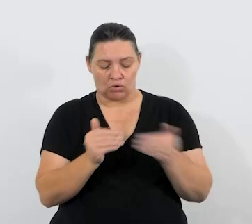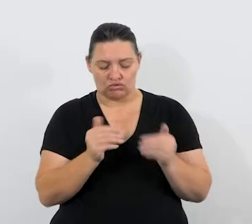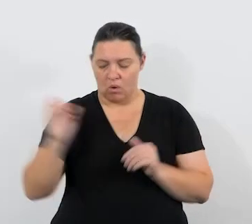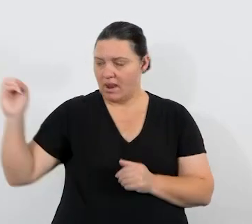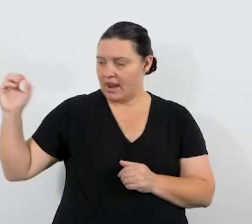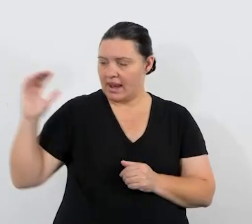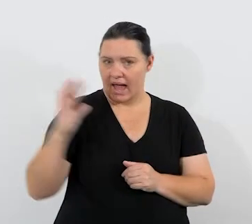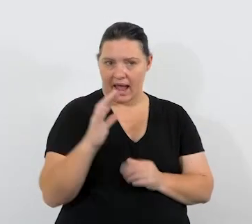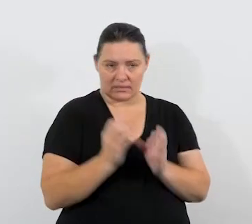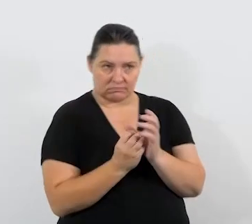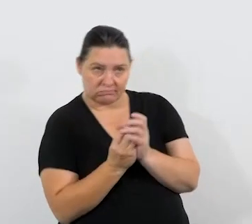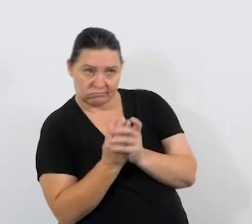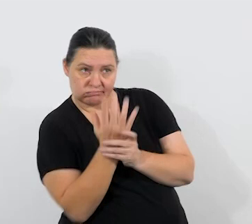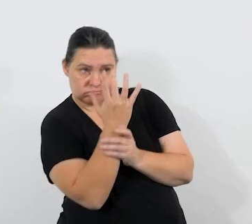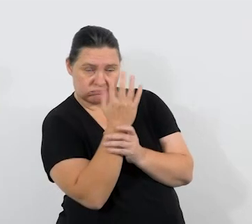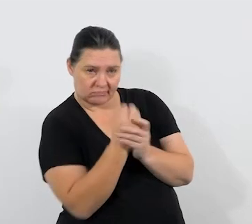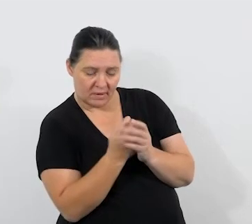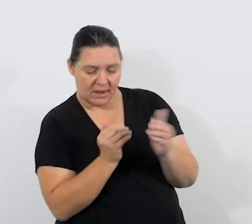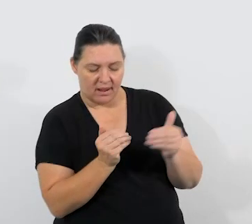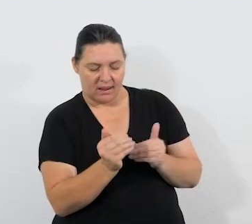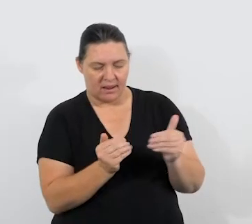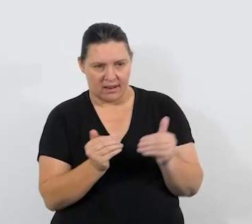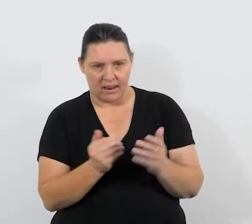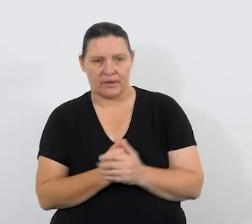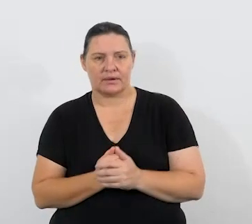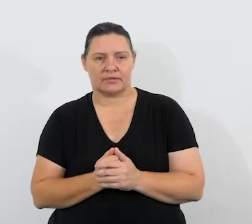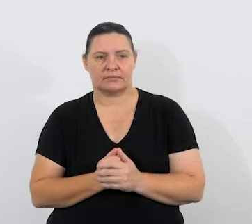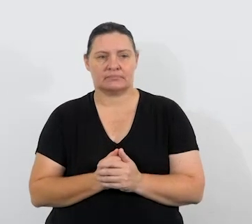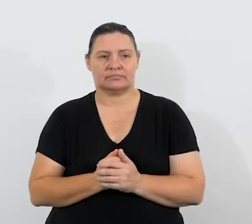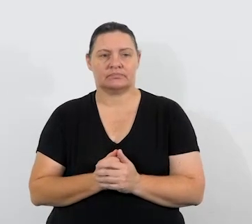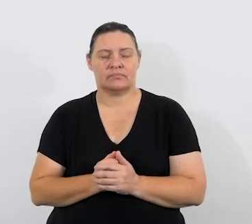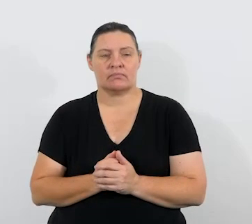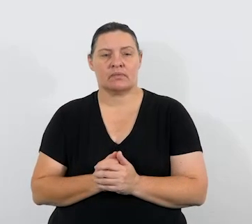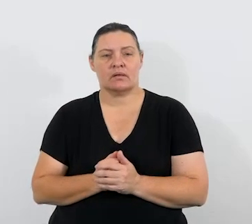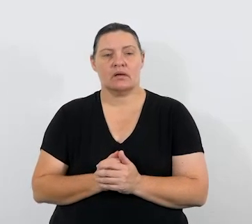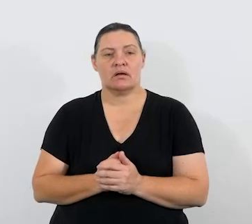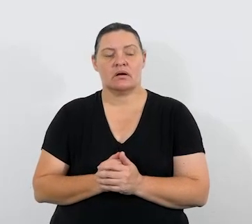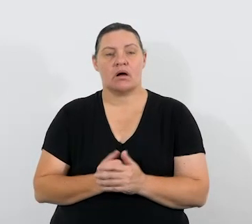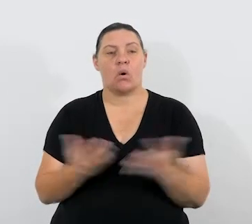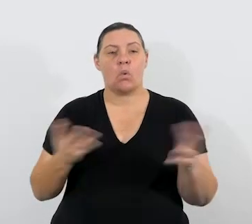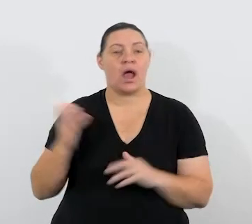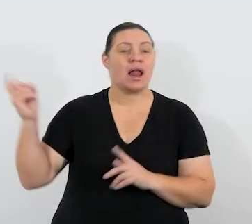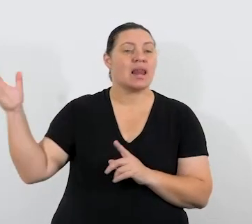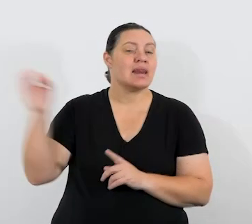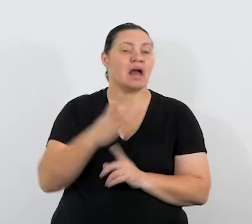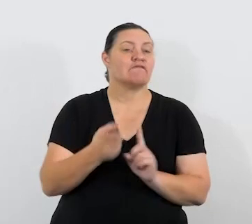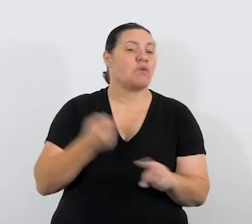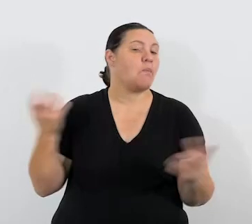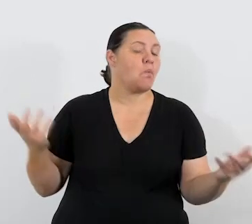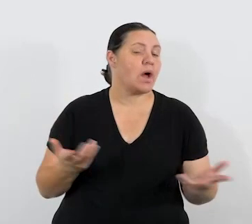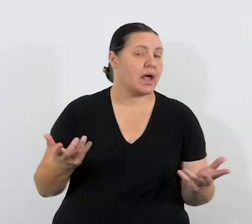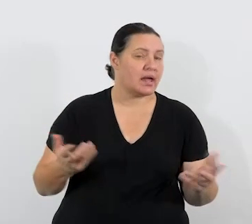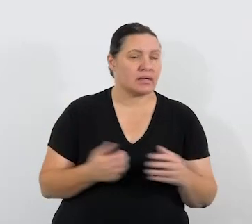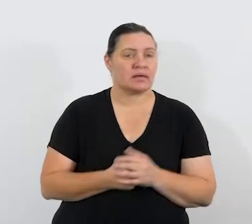passes through the slide. So this is our diaphragm over here. And where does the light come from?